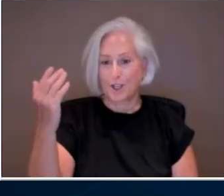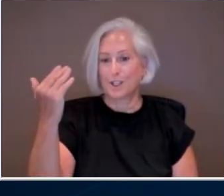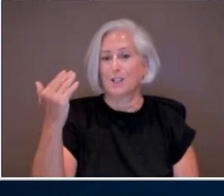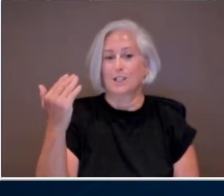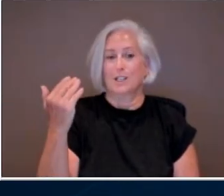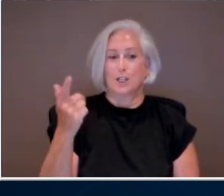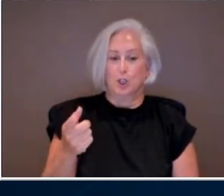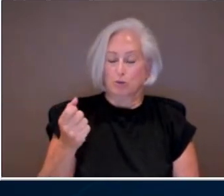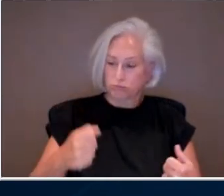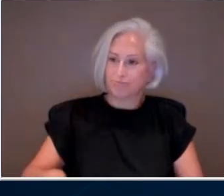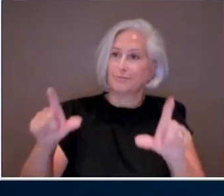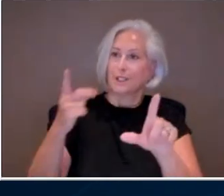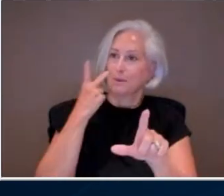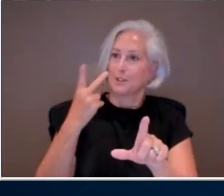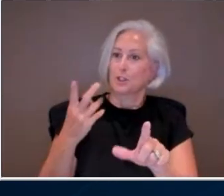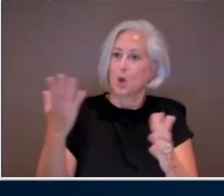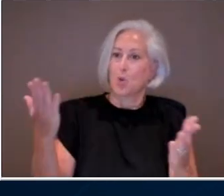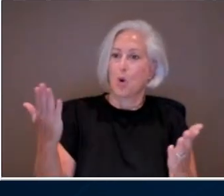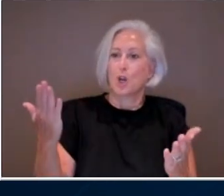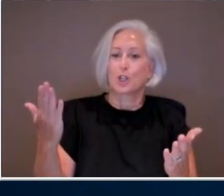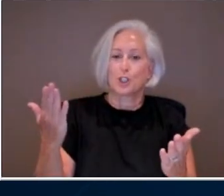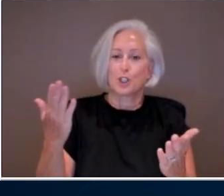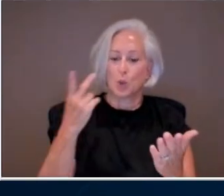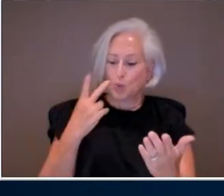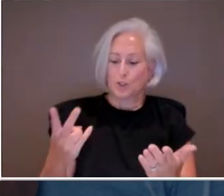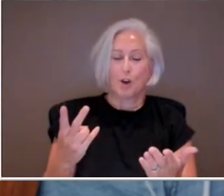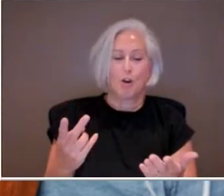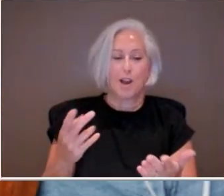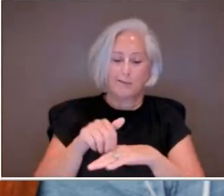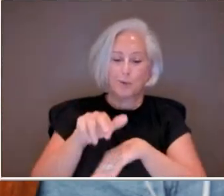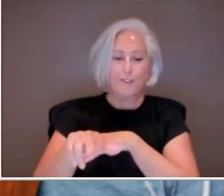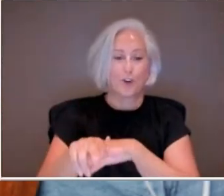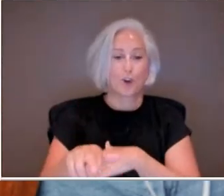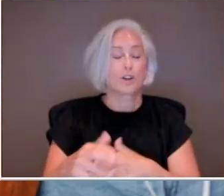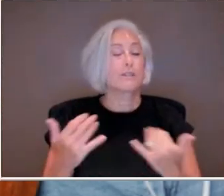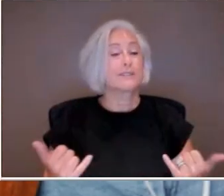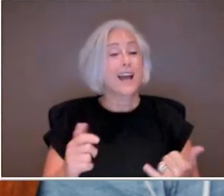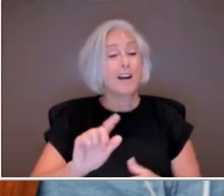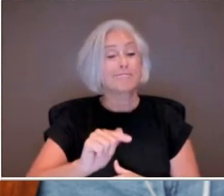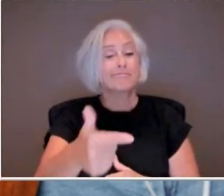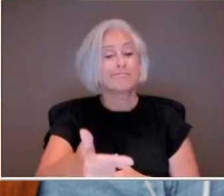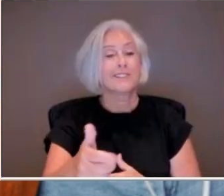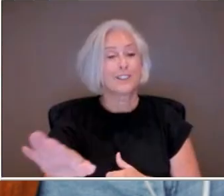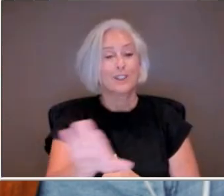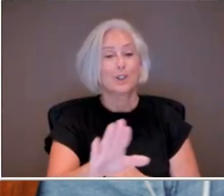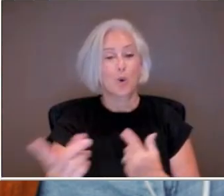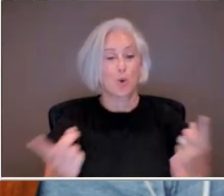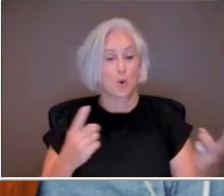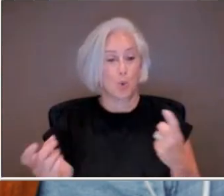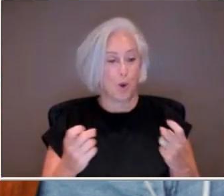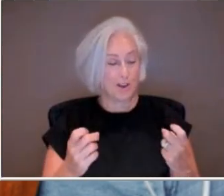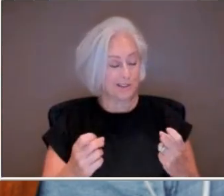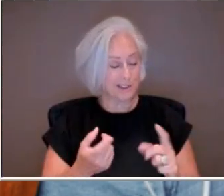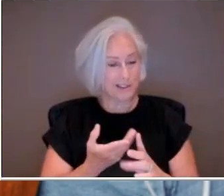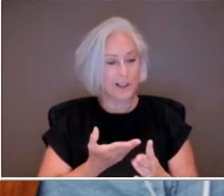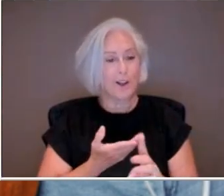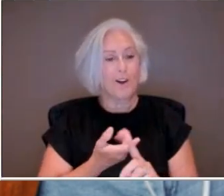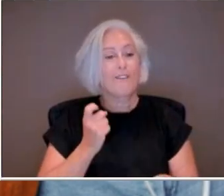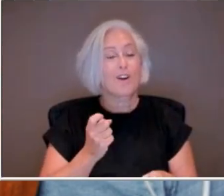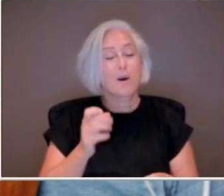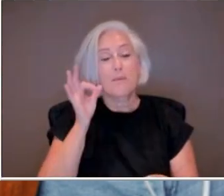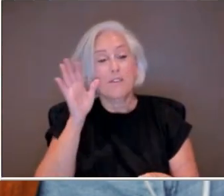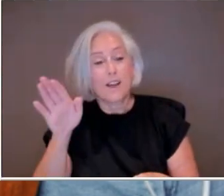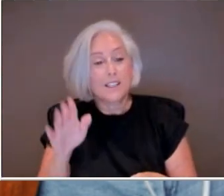good idea of what you were looking at. We are getting some community questions and some comments. Be sure to send yours in. If you want us to read anything out loud on the